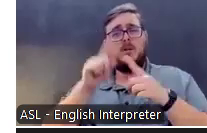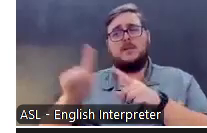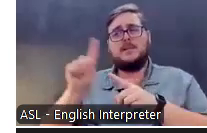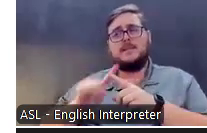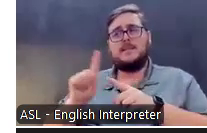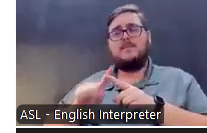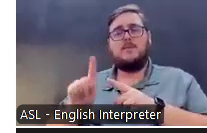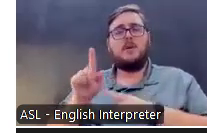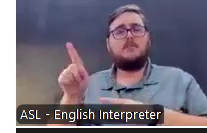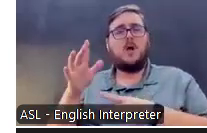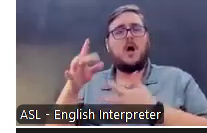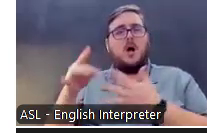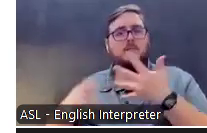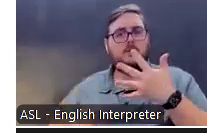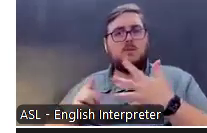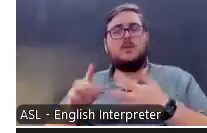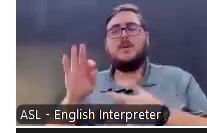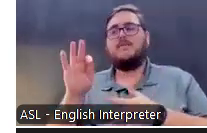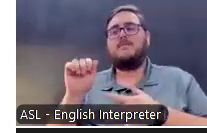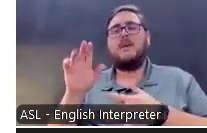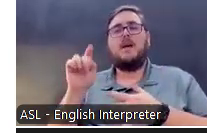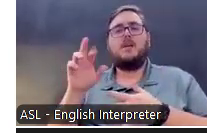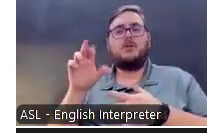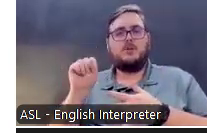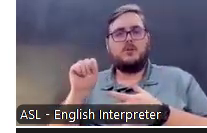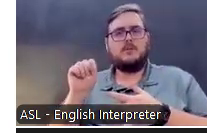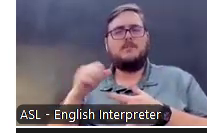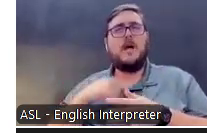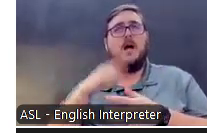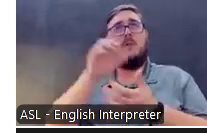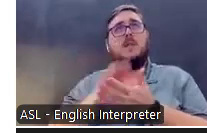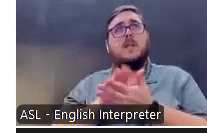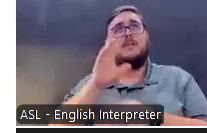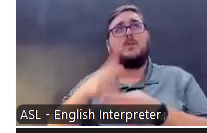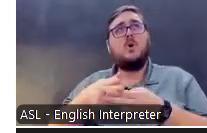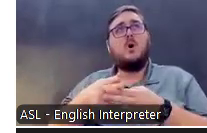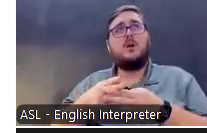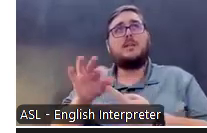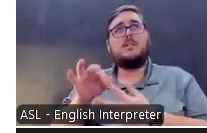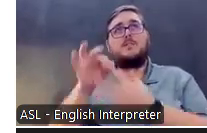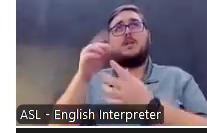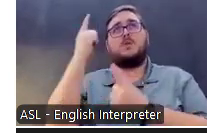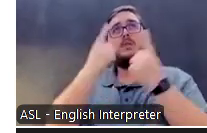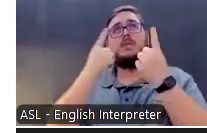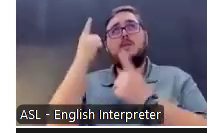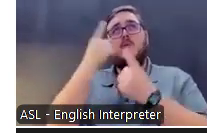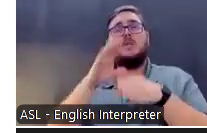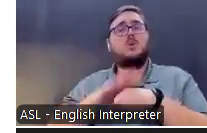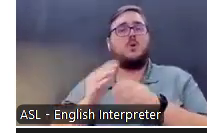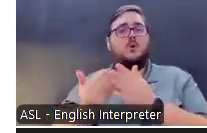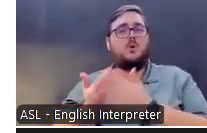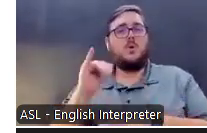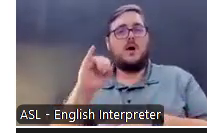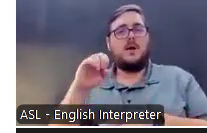them. I believe this is called special considerations on the new IEP format. AT could also